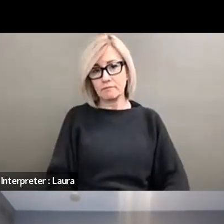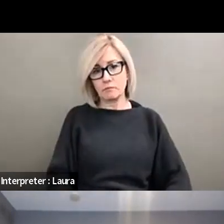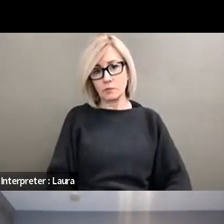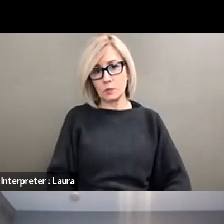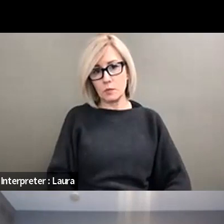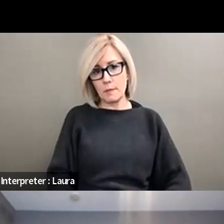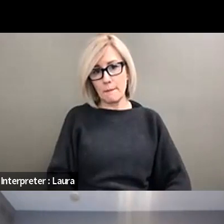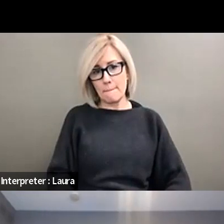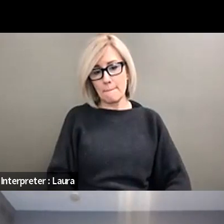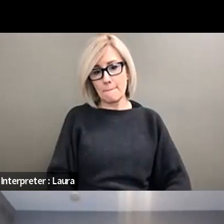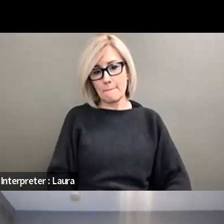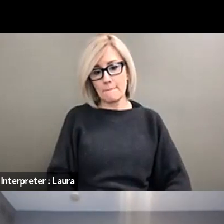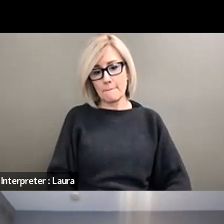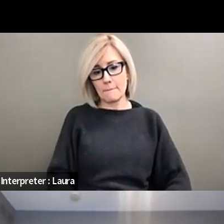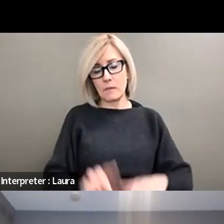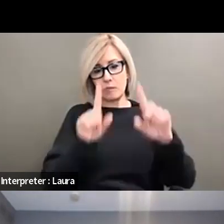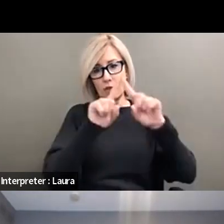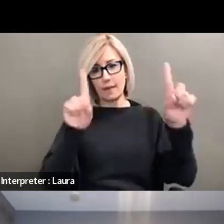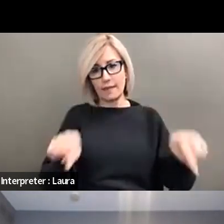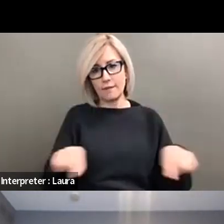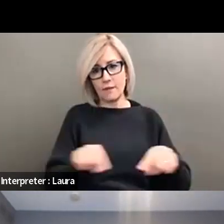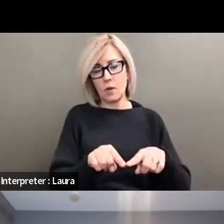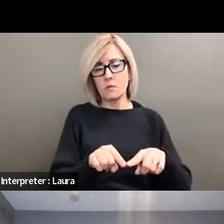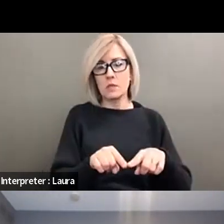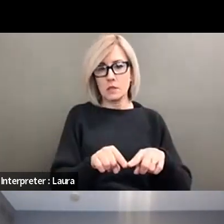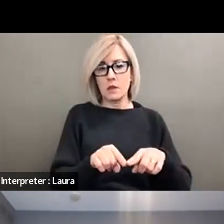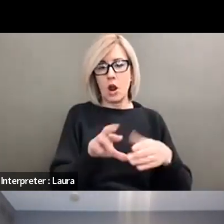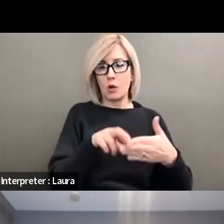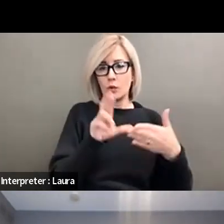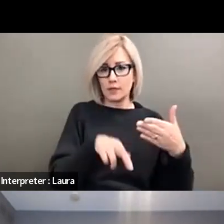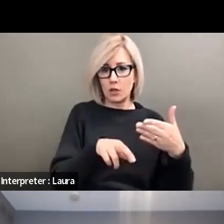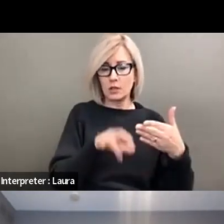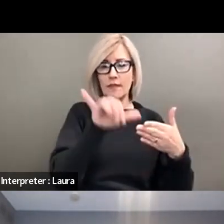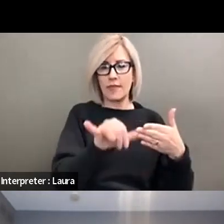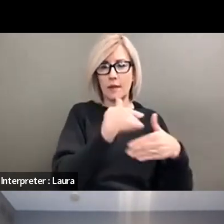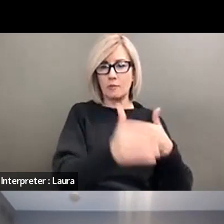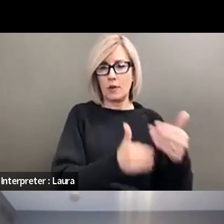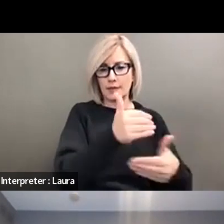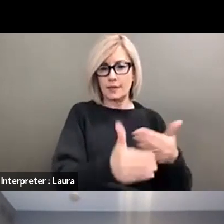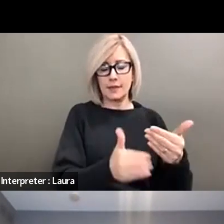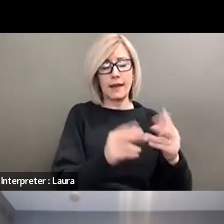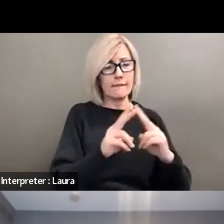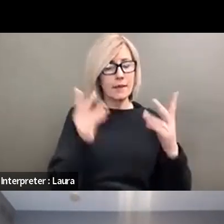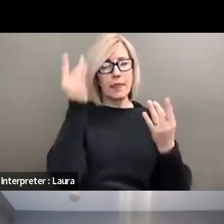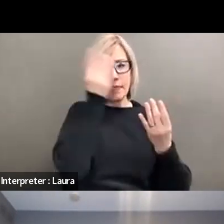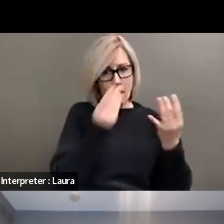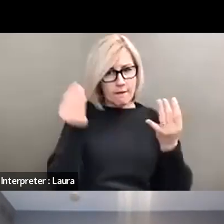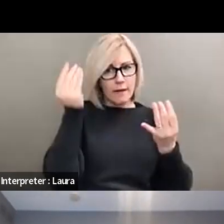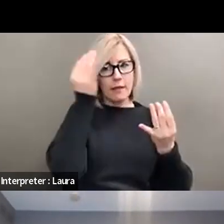And the forms are a product of that process, a very thoughtful process.